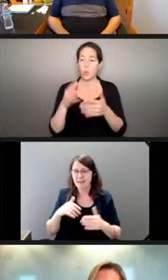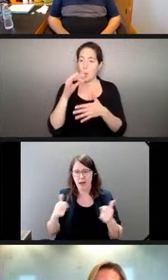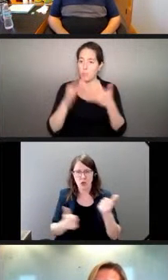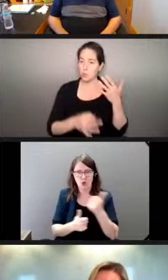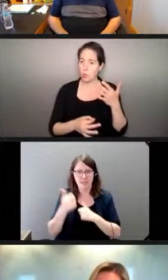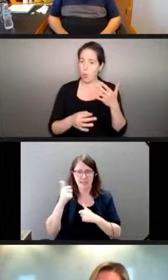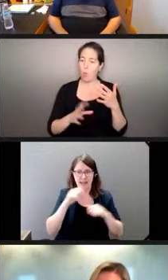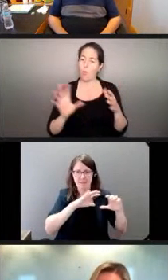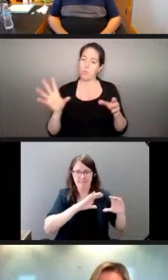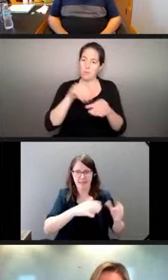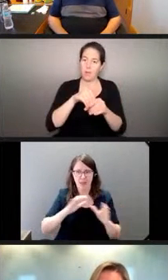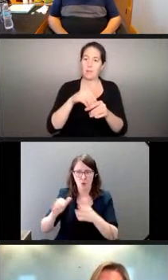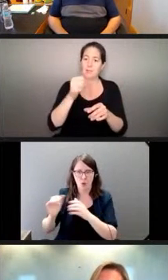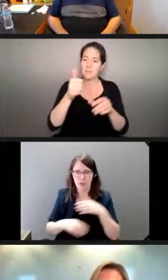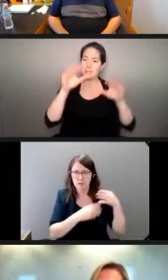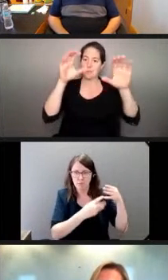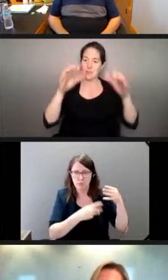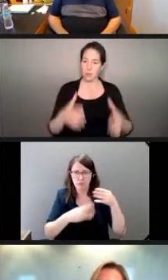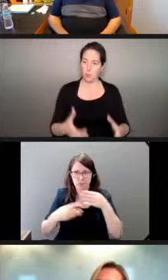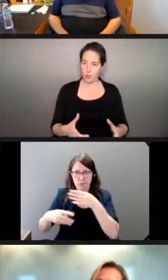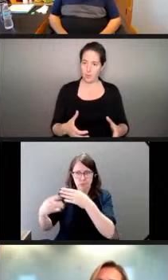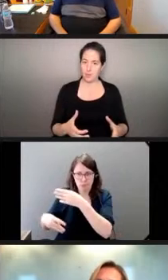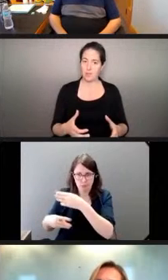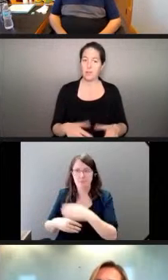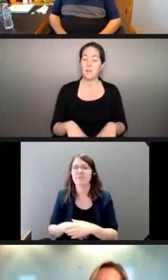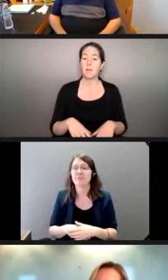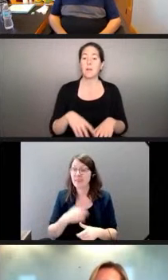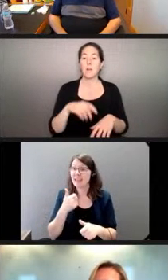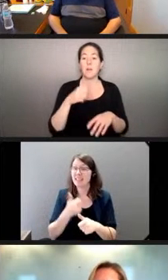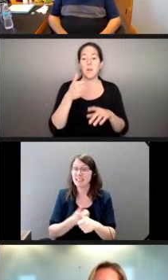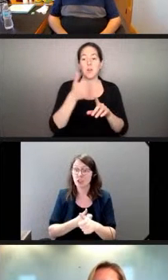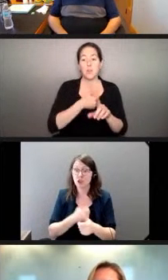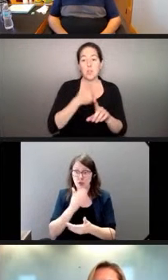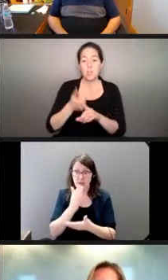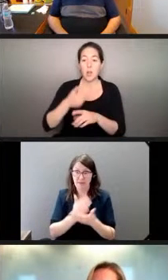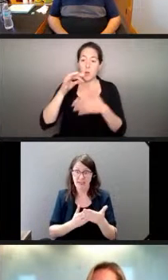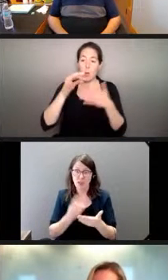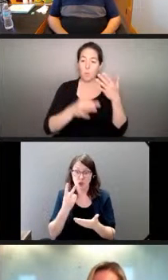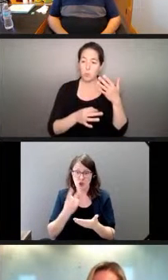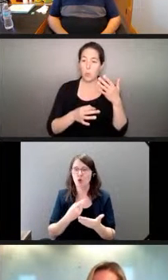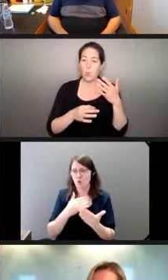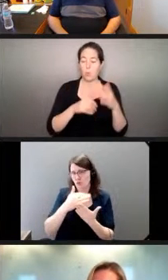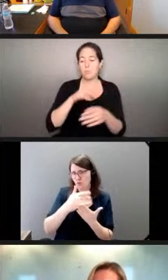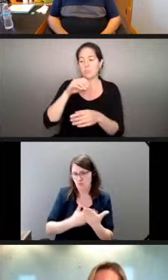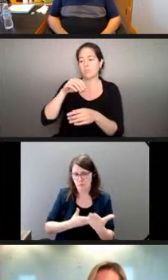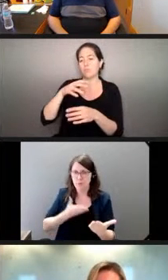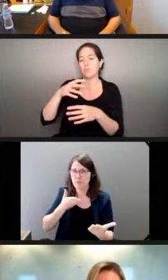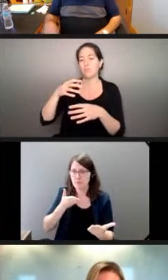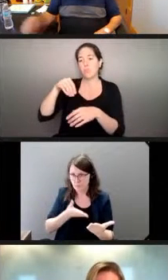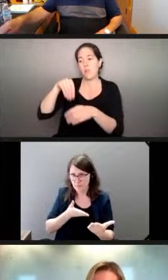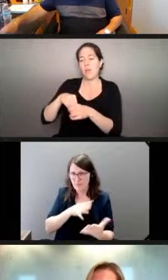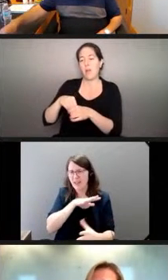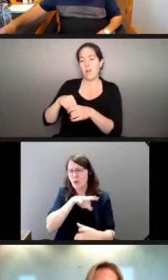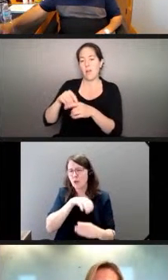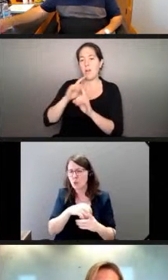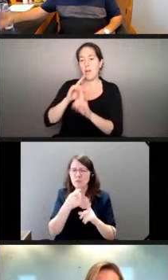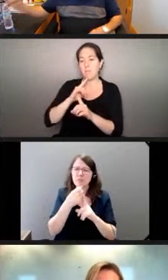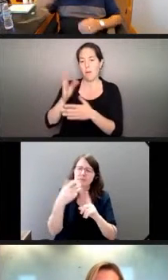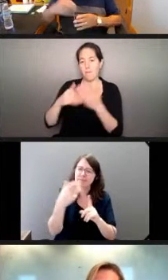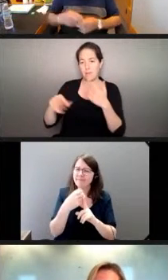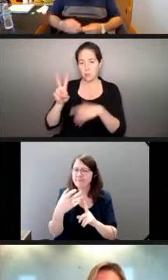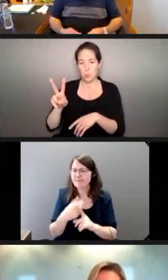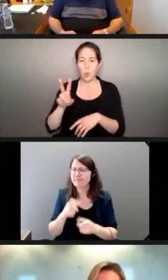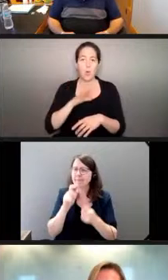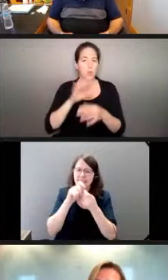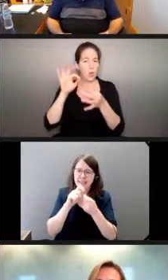option that is summarized in the phase 2 report does include comprehensive details on each of the options. So it includes an overview